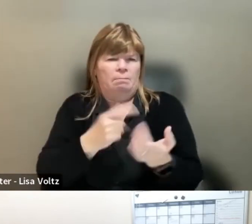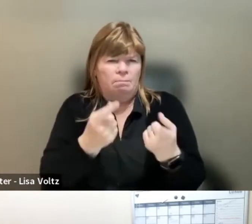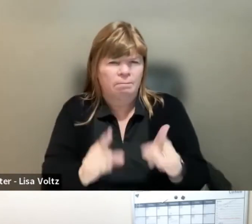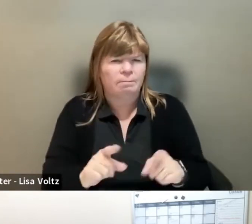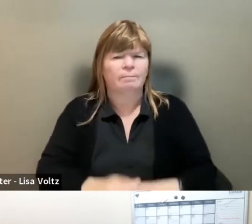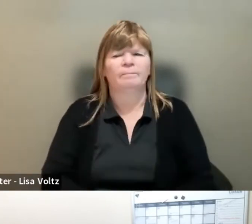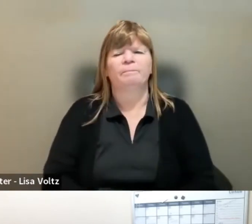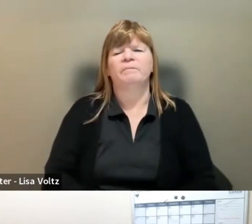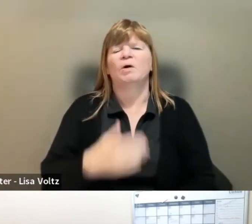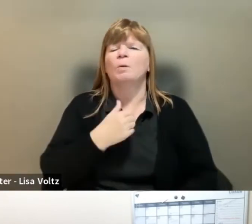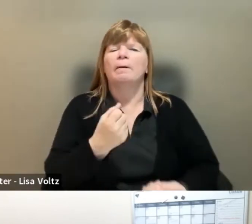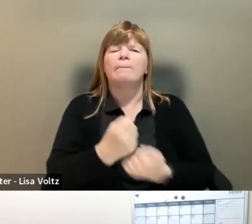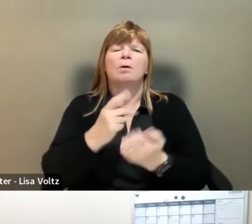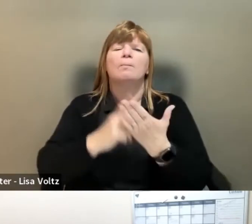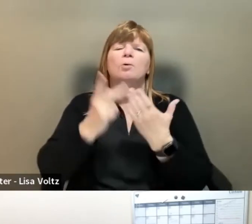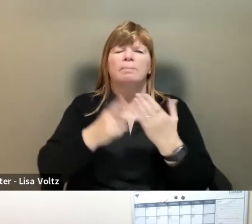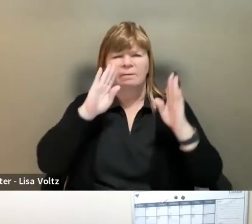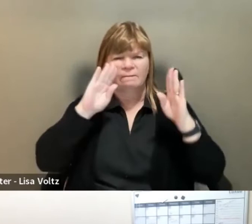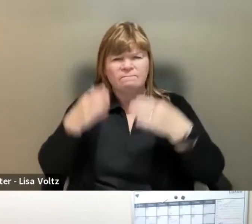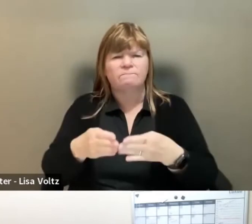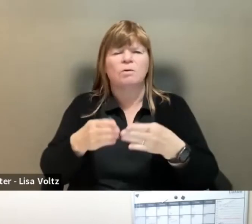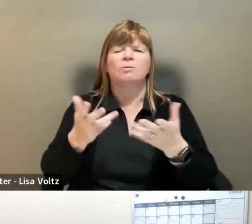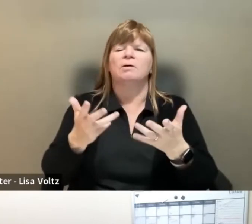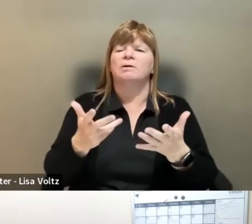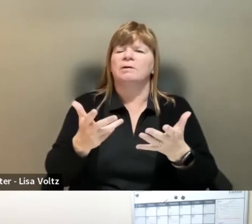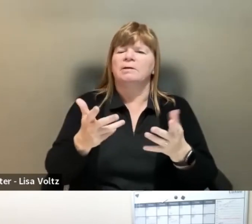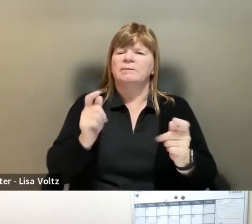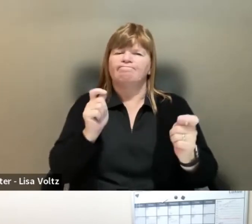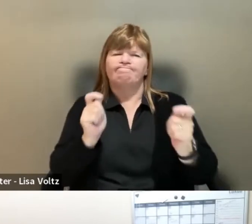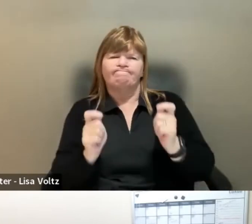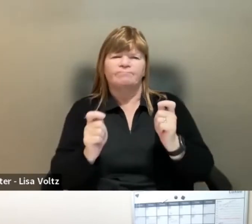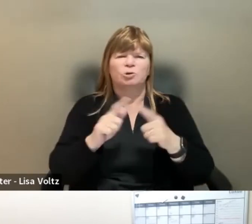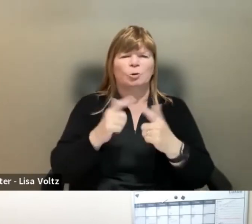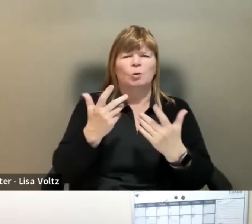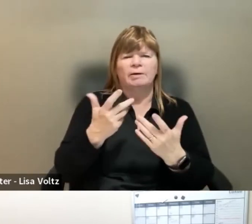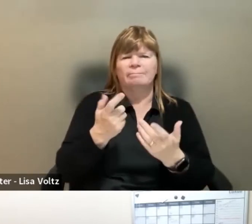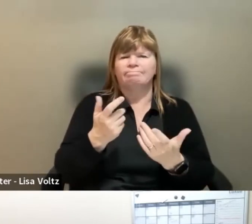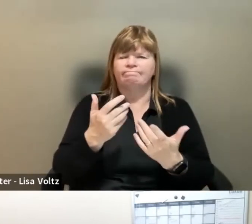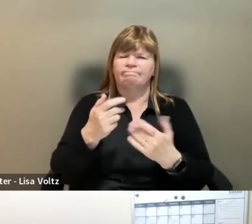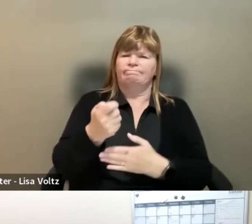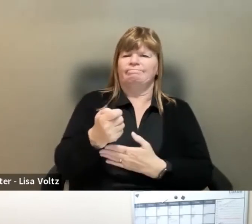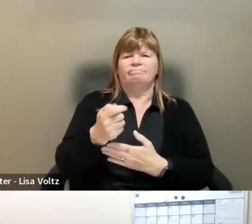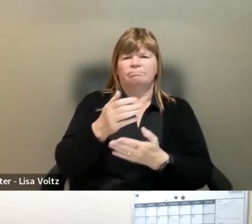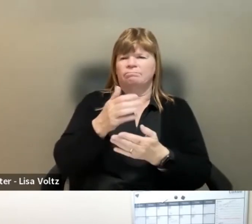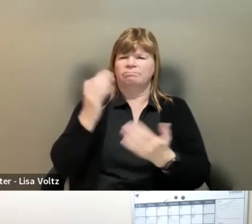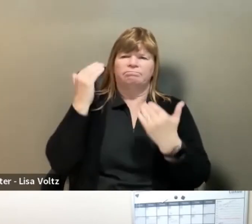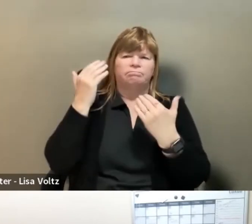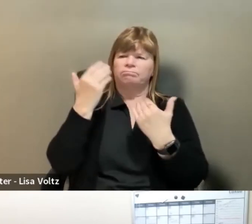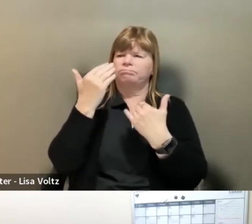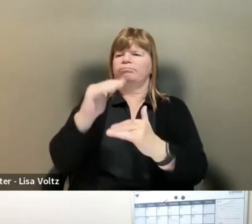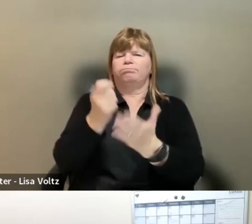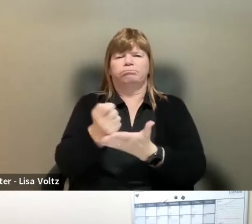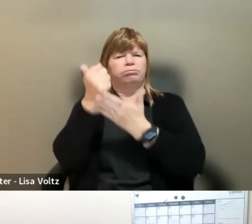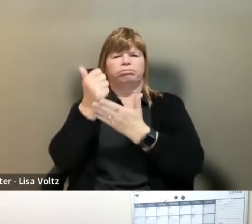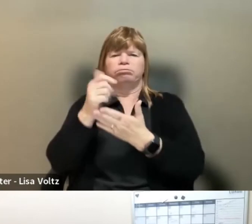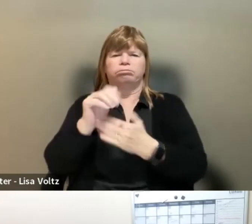fund programs that focus on correcting or eliminating the factors that lead to the risk of falling